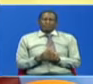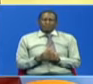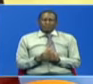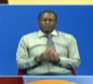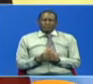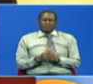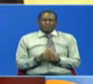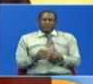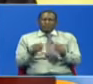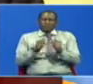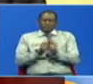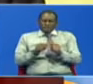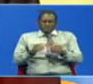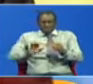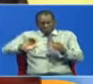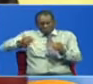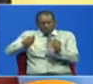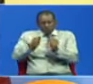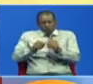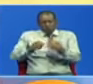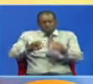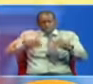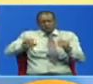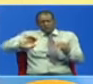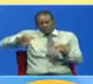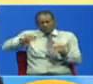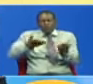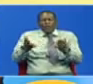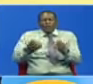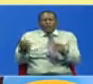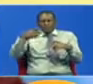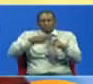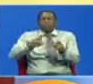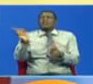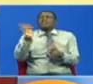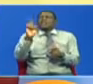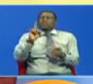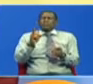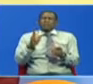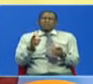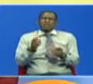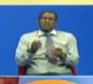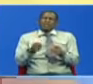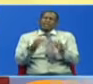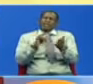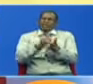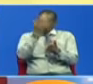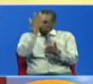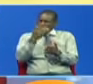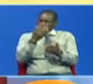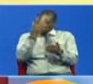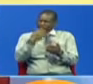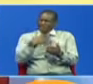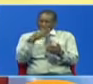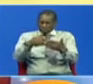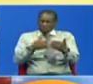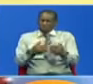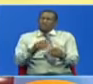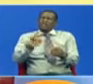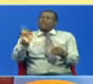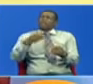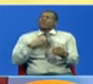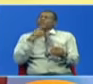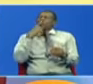By distribution in the counties, Nairobi, as I alluded to earlier, leads with 136